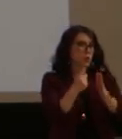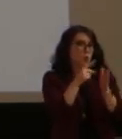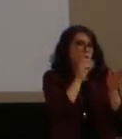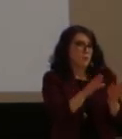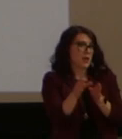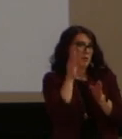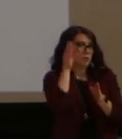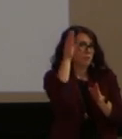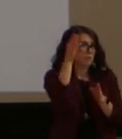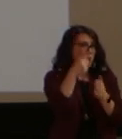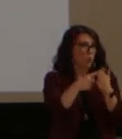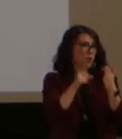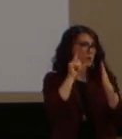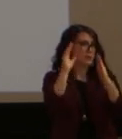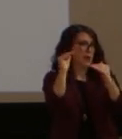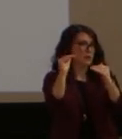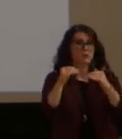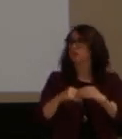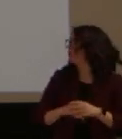of conduct.